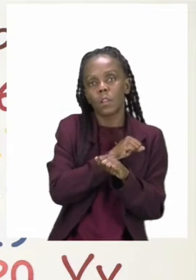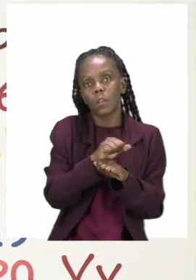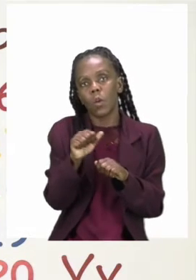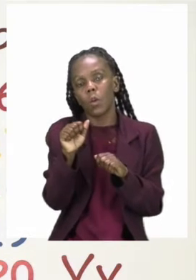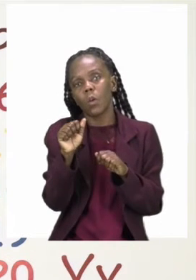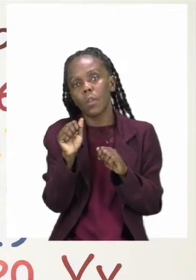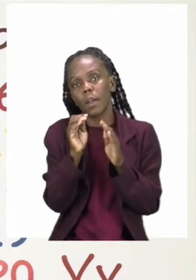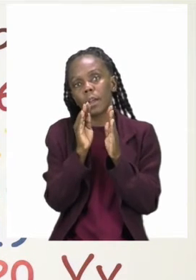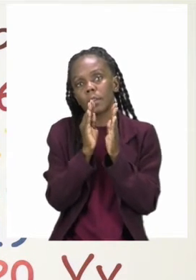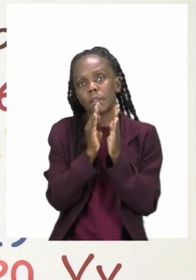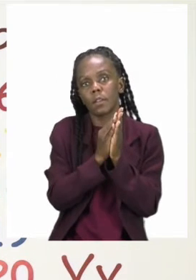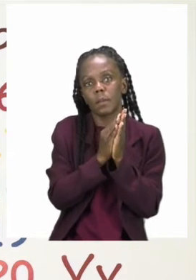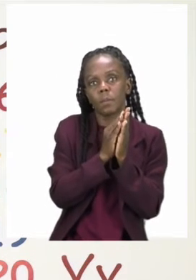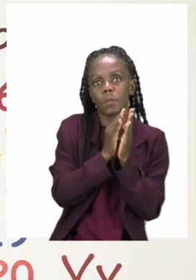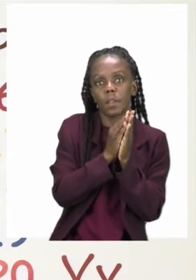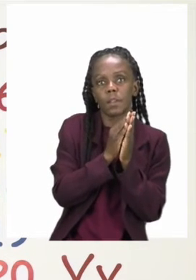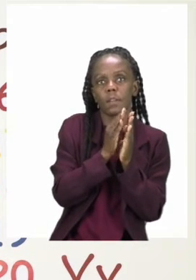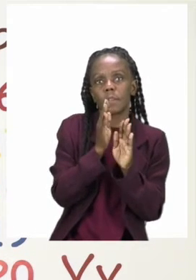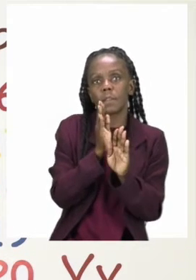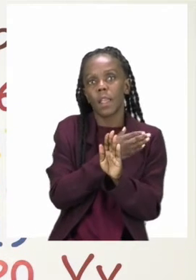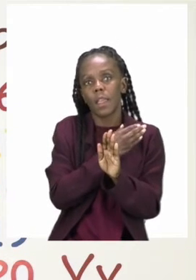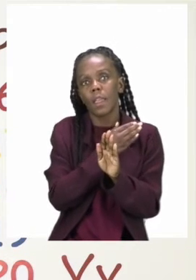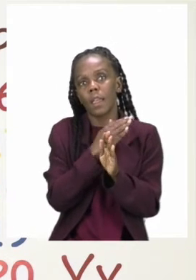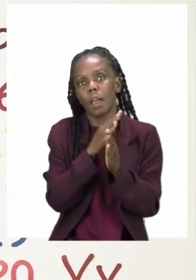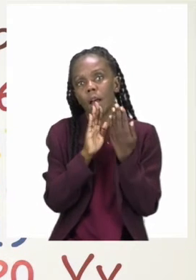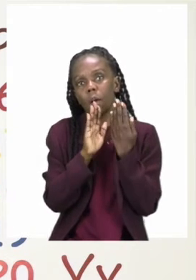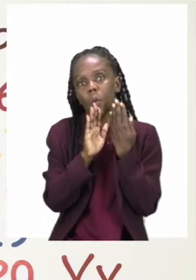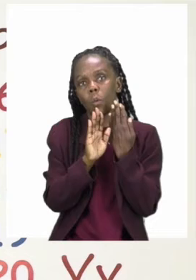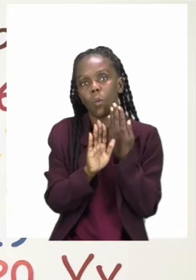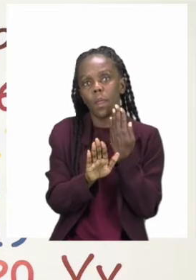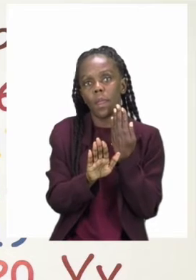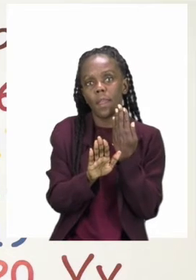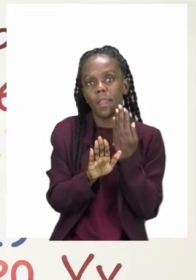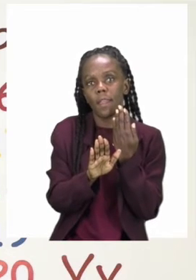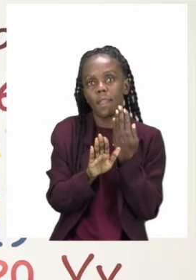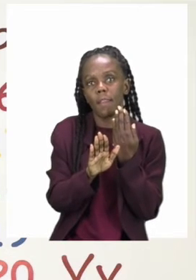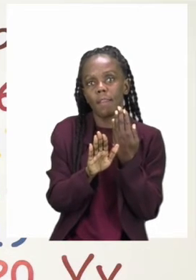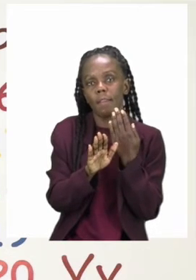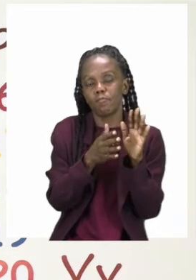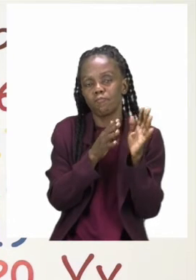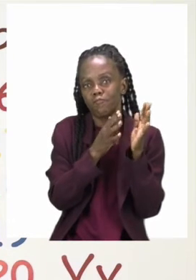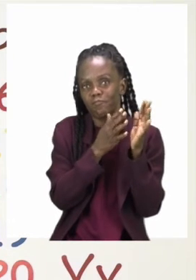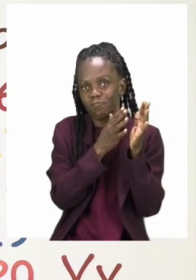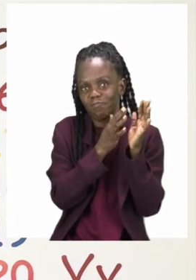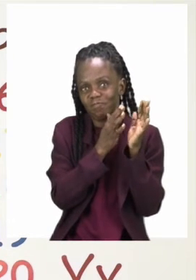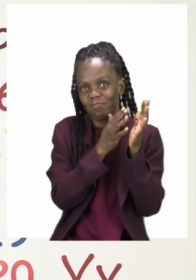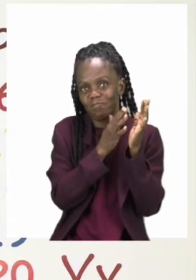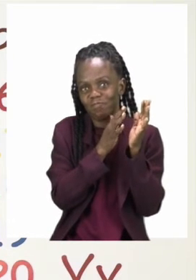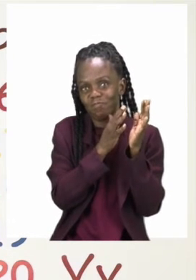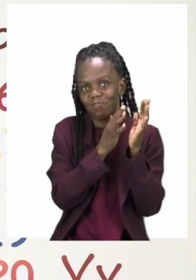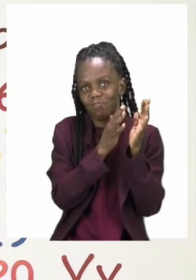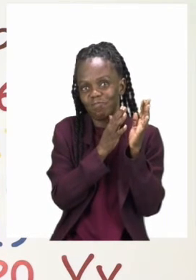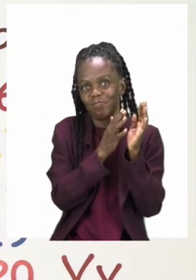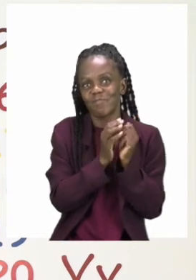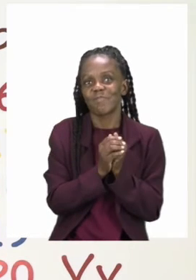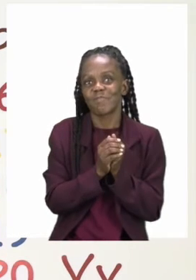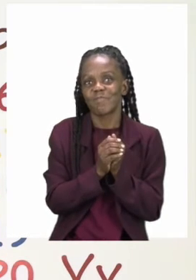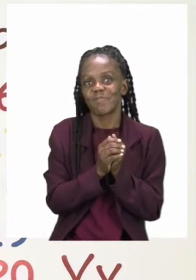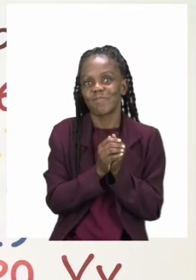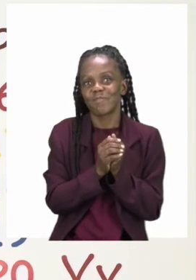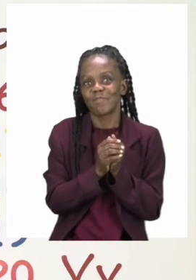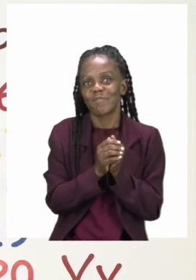it's extremely important too. Super important indeed. It protects and covers the muscles,